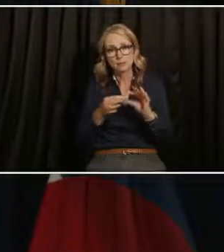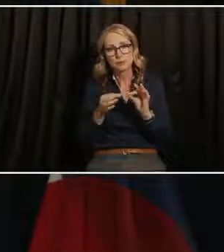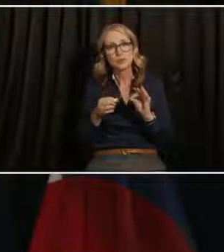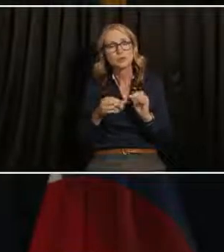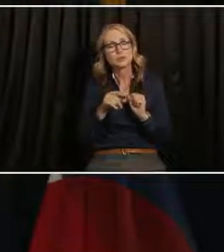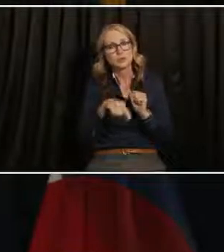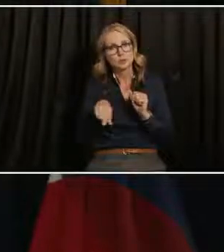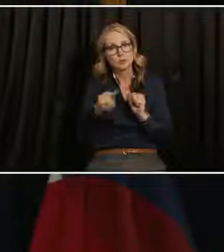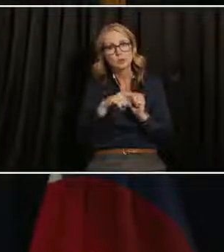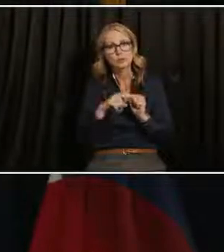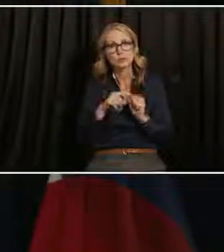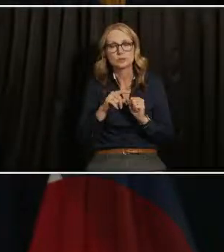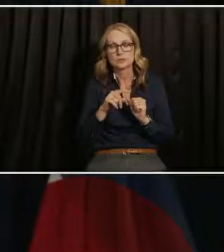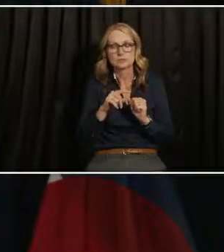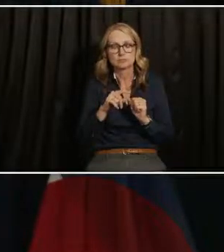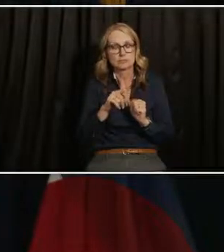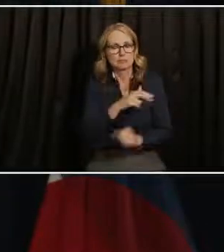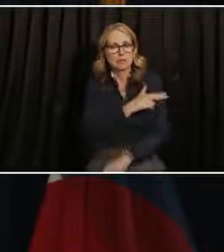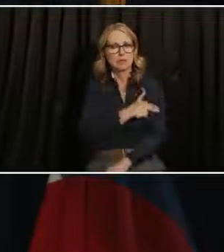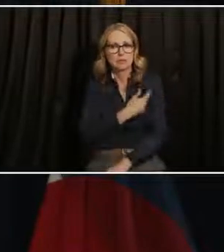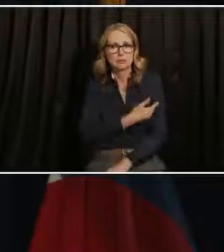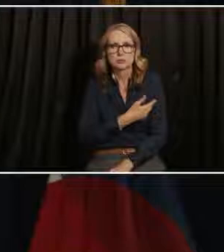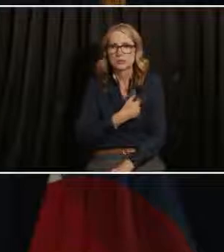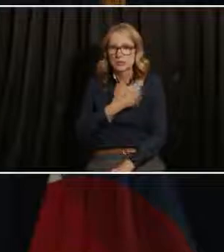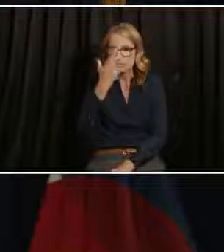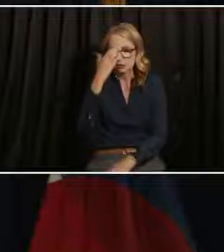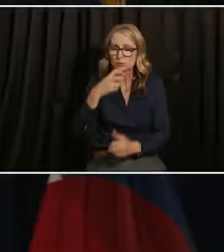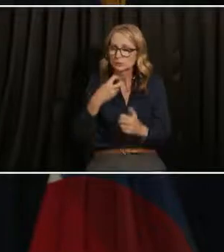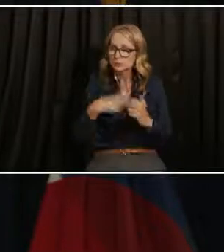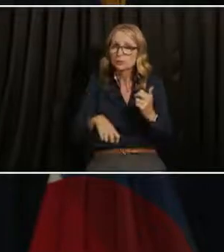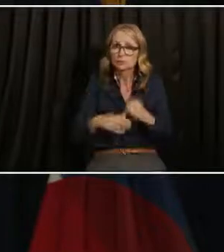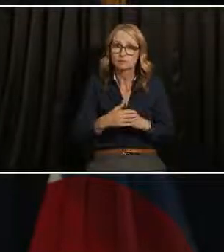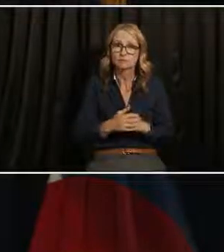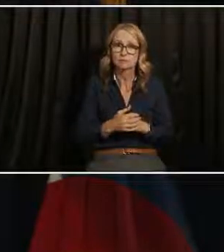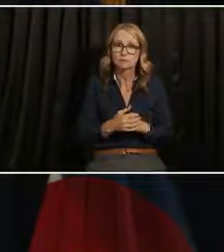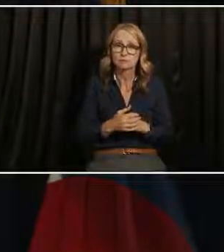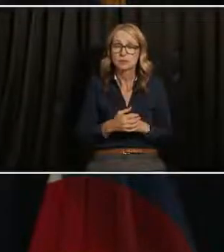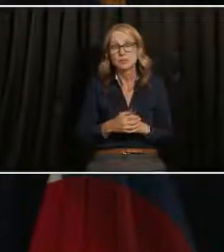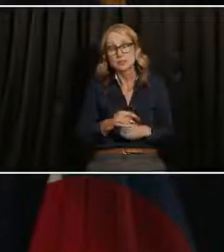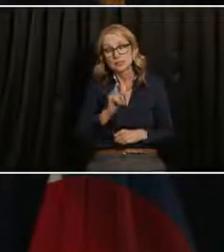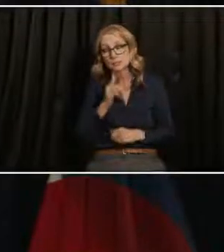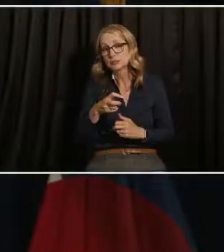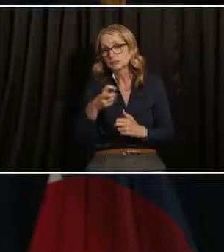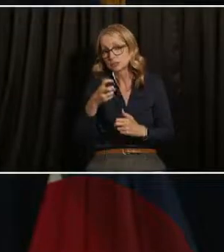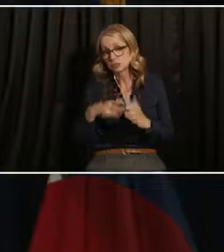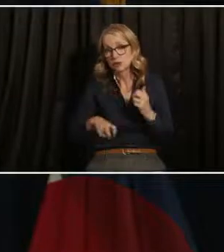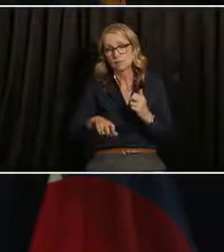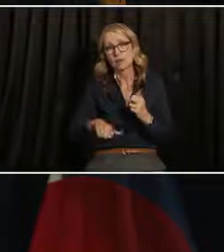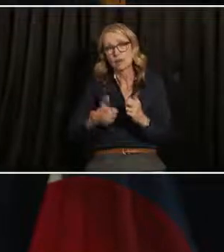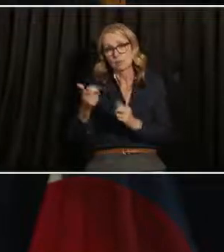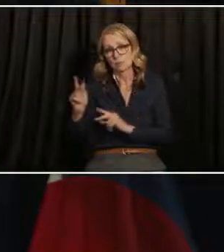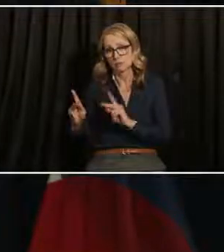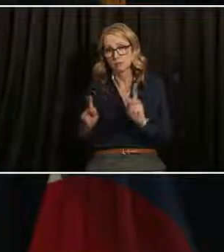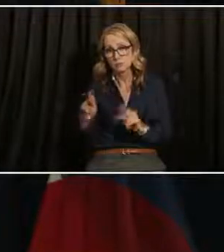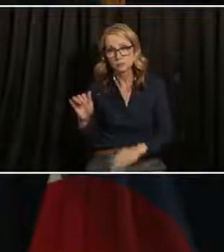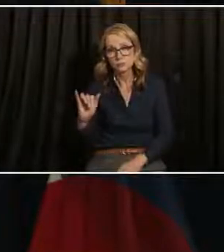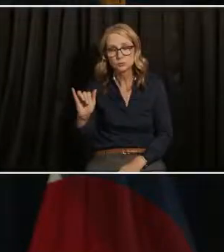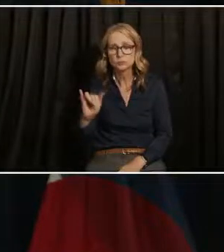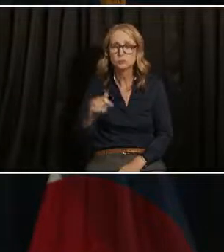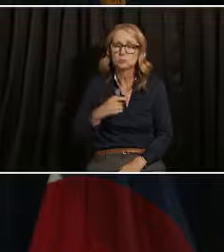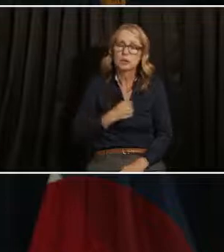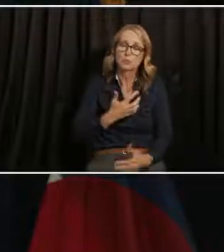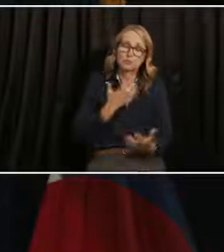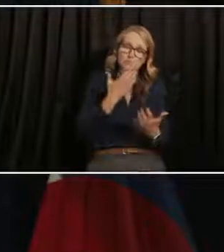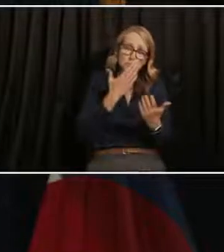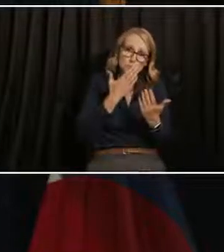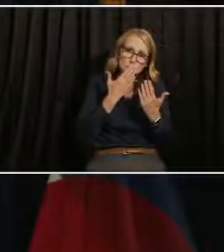I know this is tough on you. The pandemic's tough on everybody in different ways, but a special thanks to our healthcare workers who